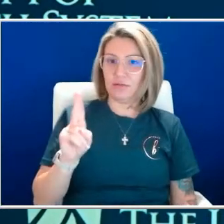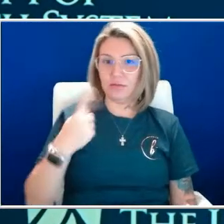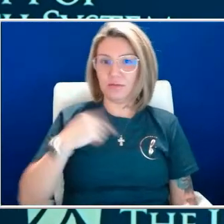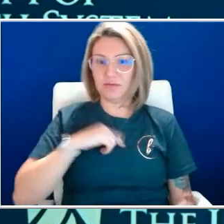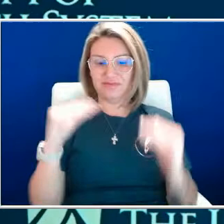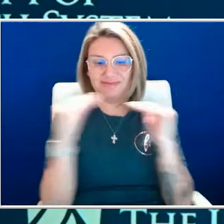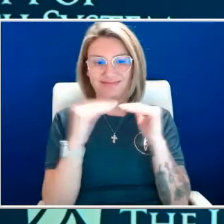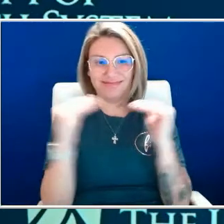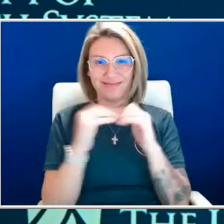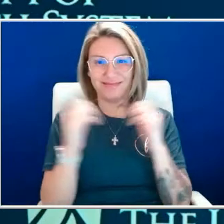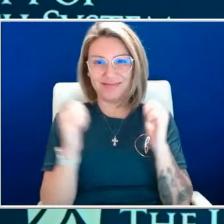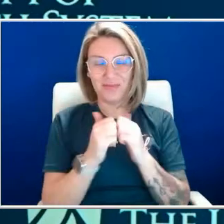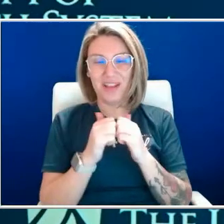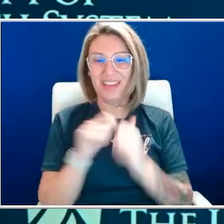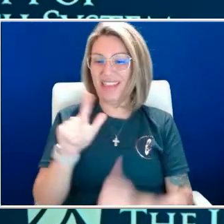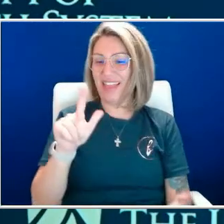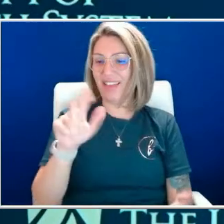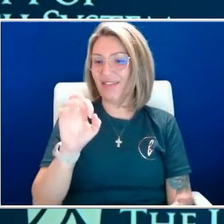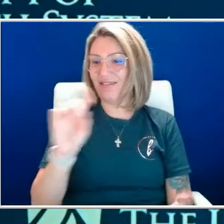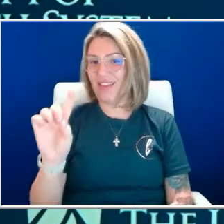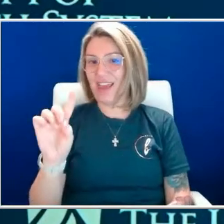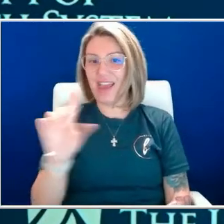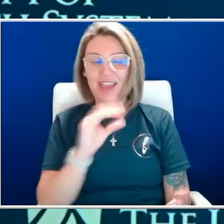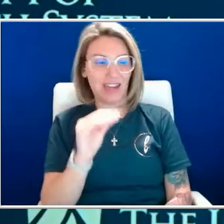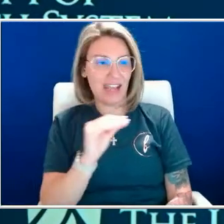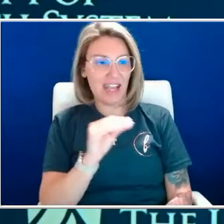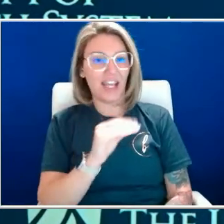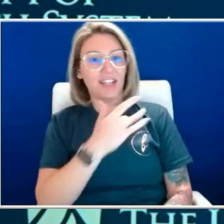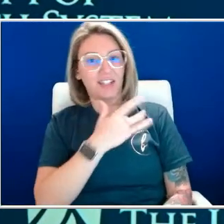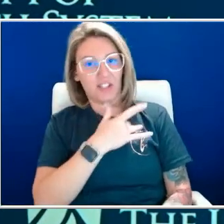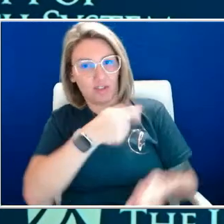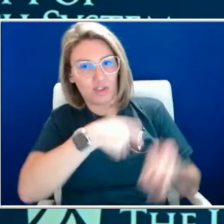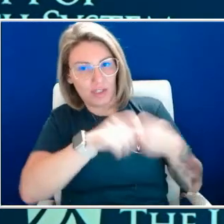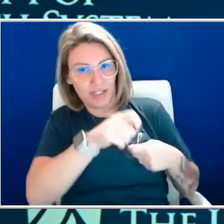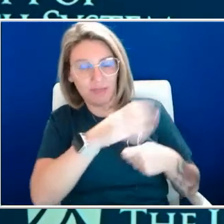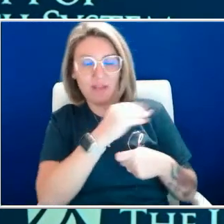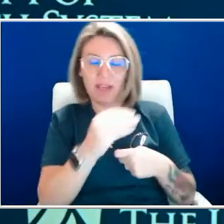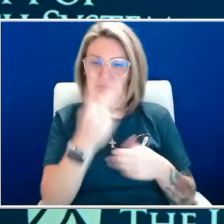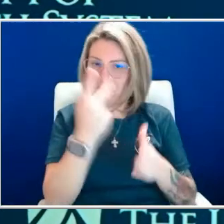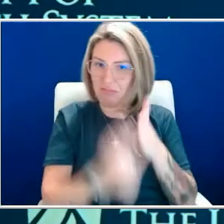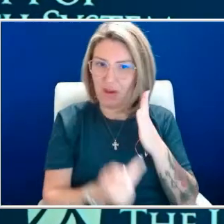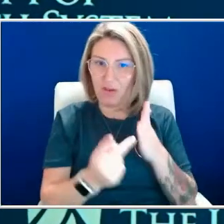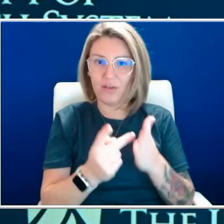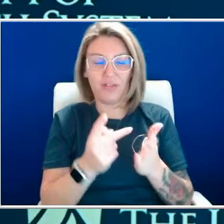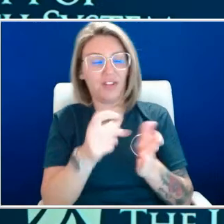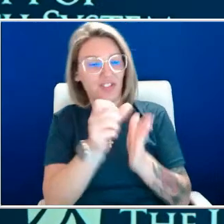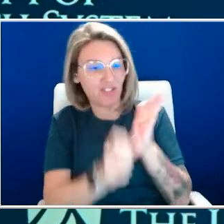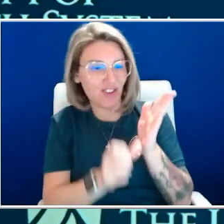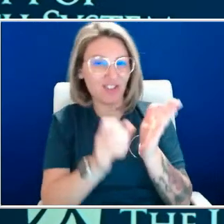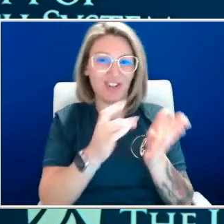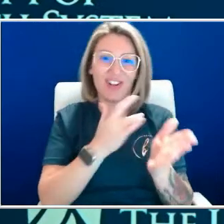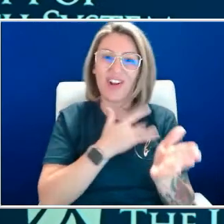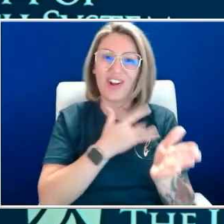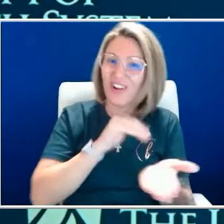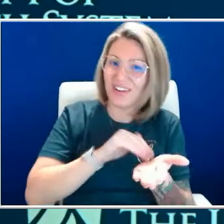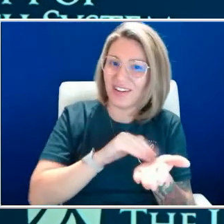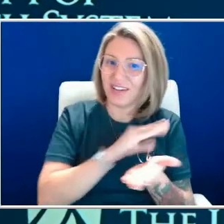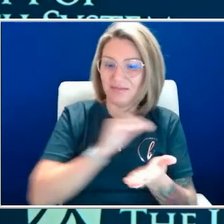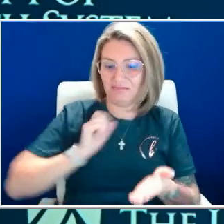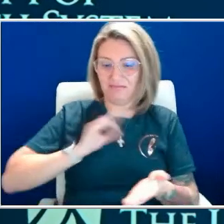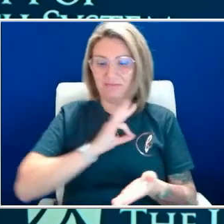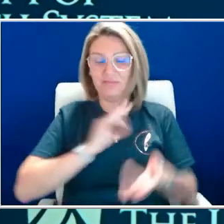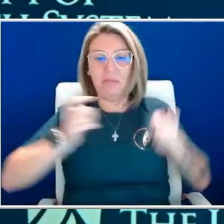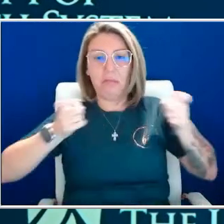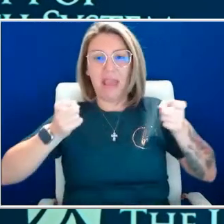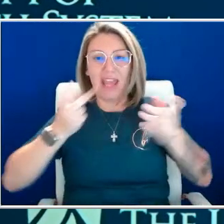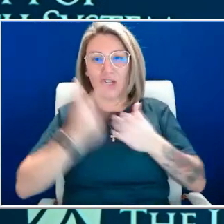LVADs and transplants. We offer patients both, and and since our surgeons and our cardiologists and our staff are proficient in managing both, we